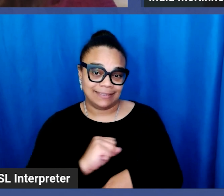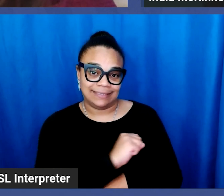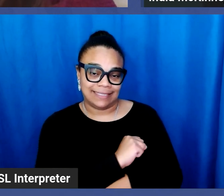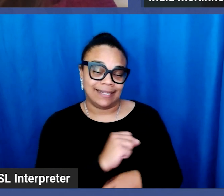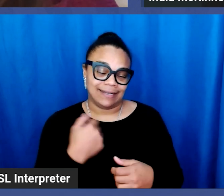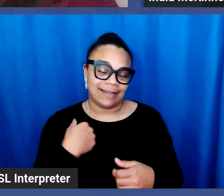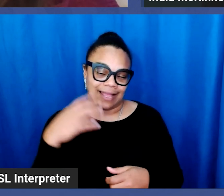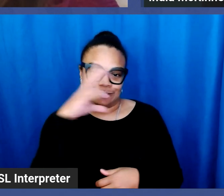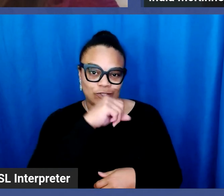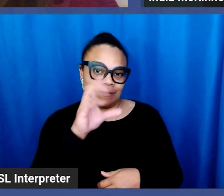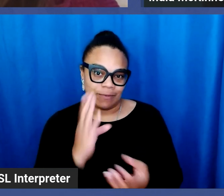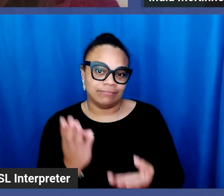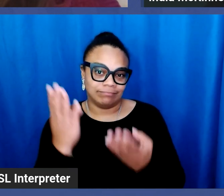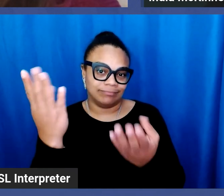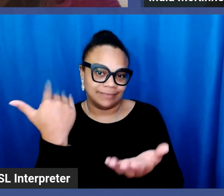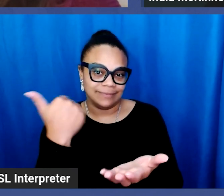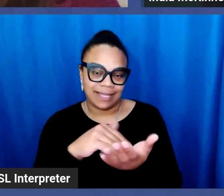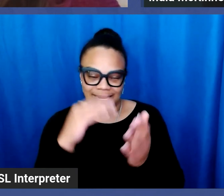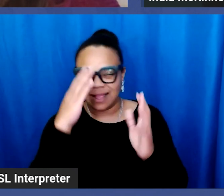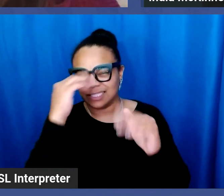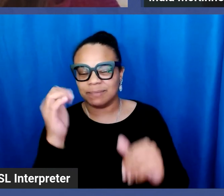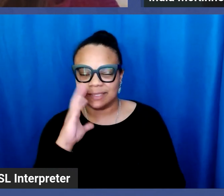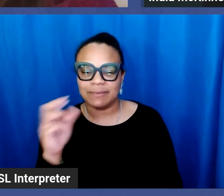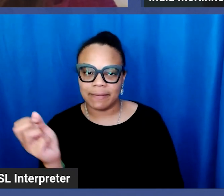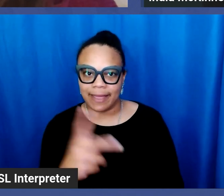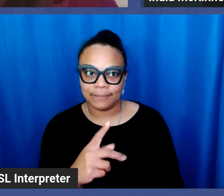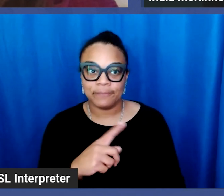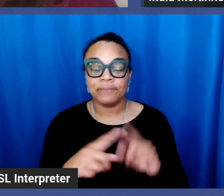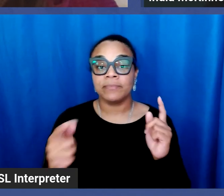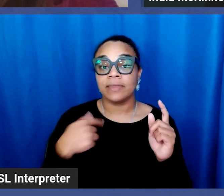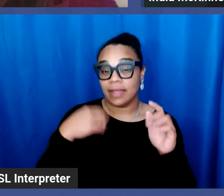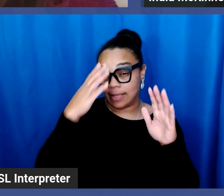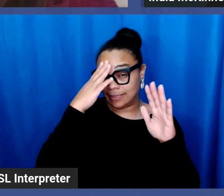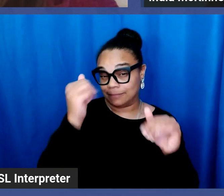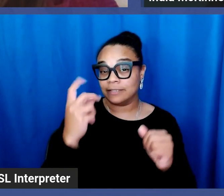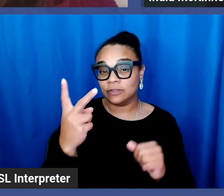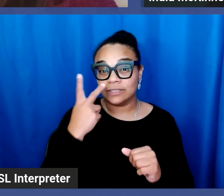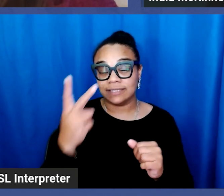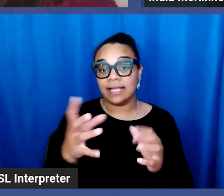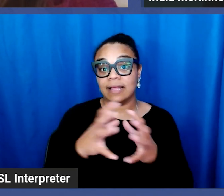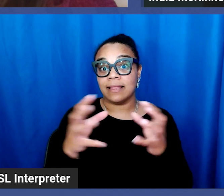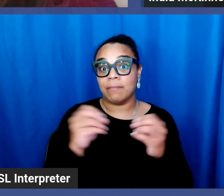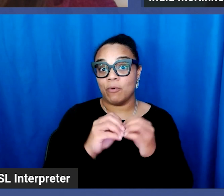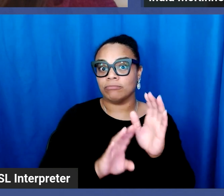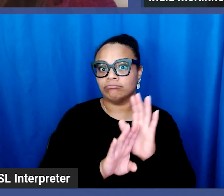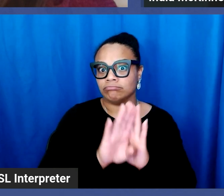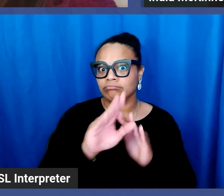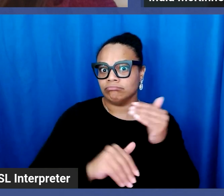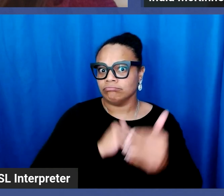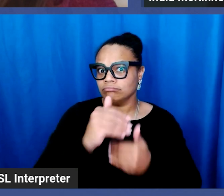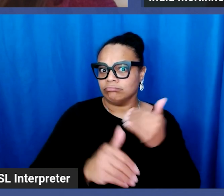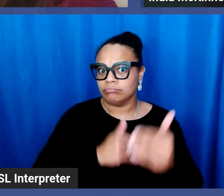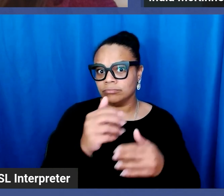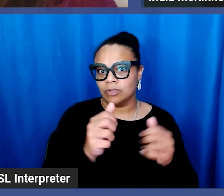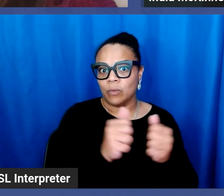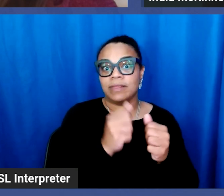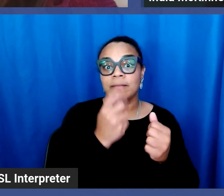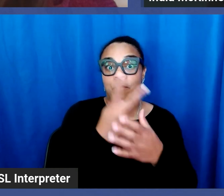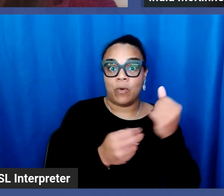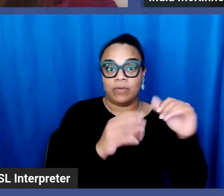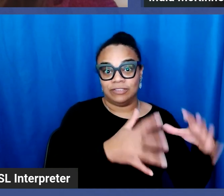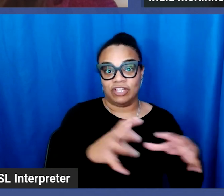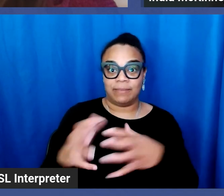reintroduce it? I expect it to come back. But I expect to see quite a lot of movement in both chambers about the idea of age